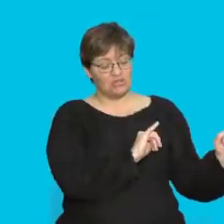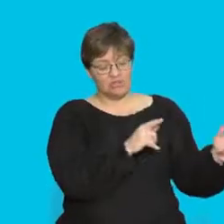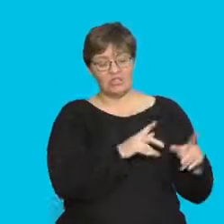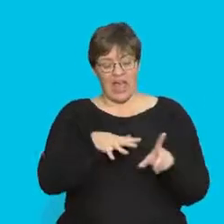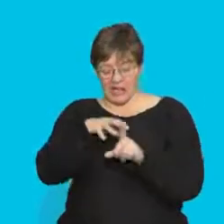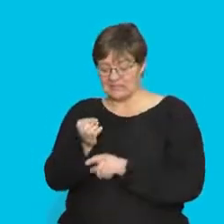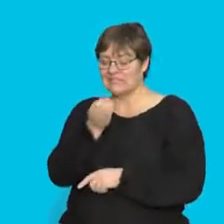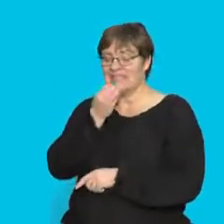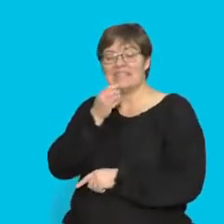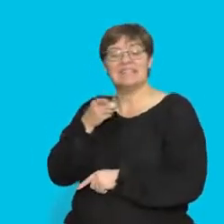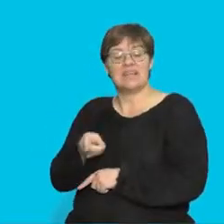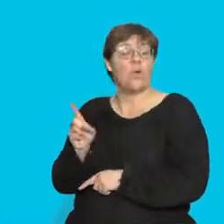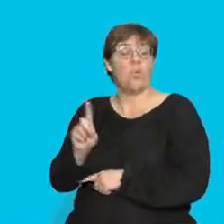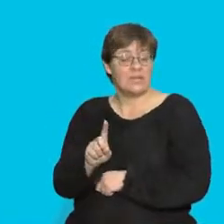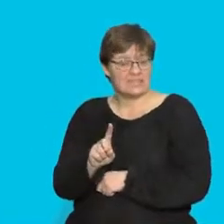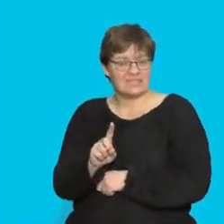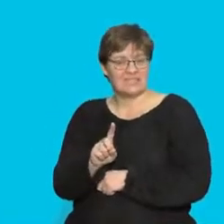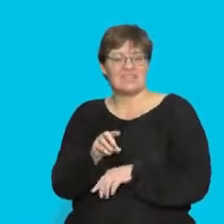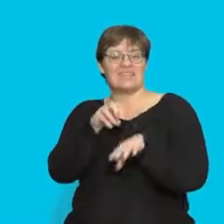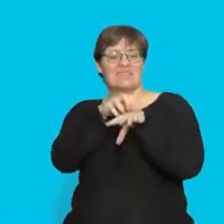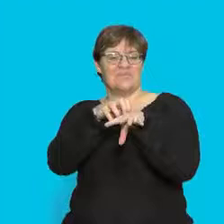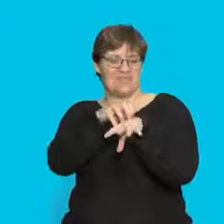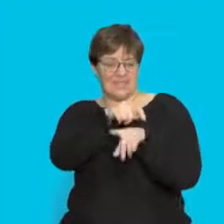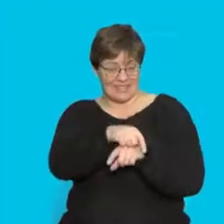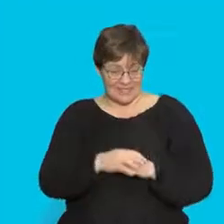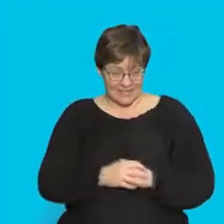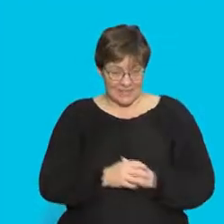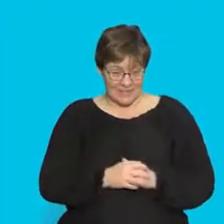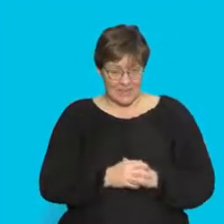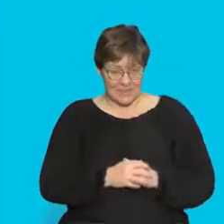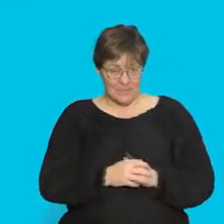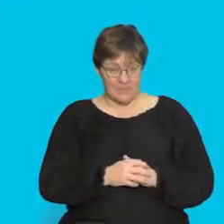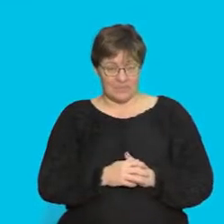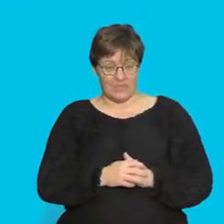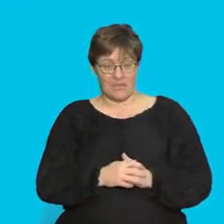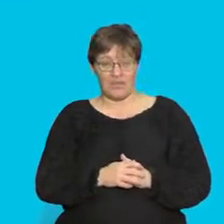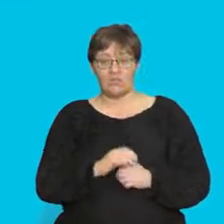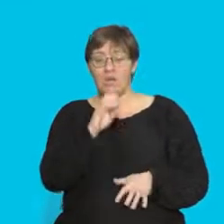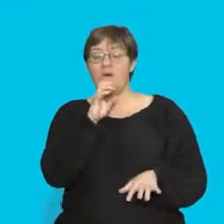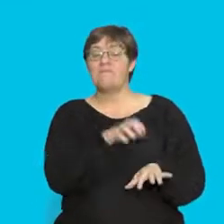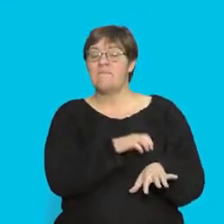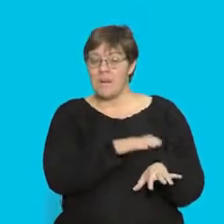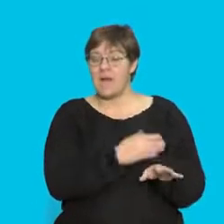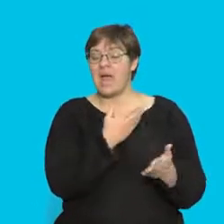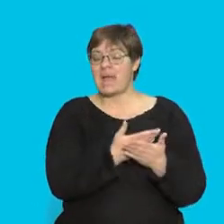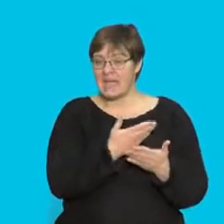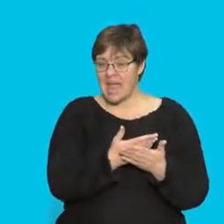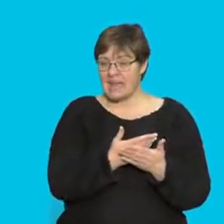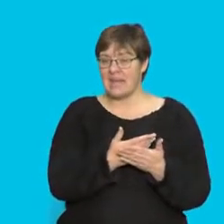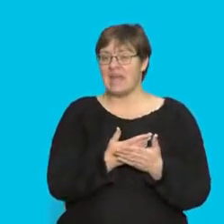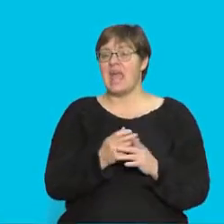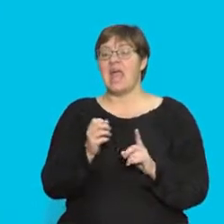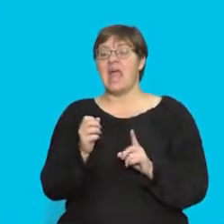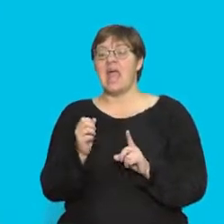the natural predator of the aphid. And so we find that the farmer